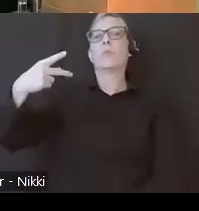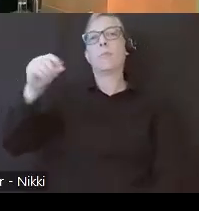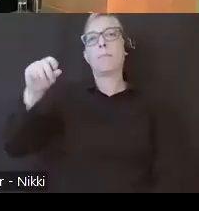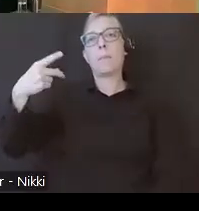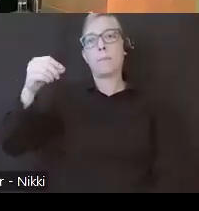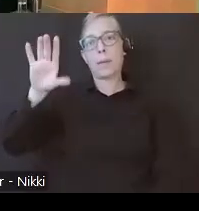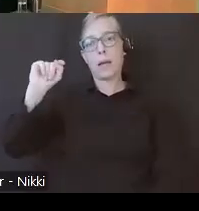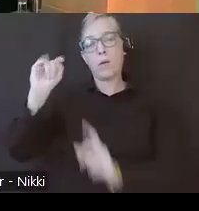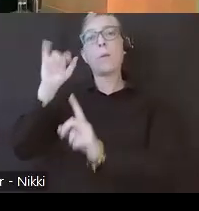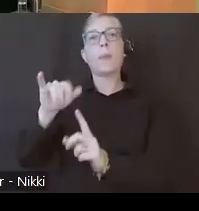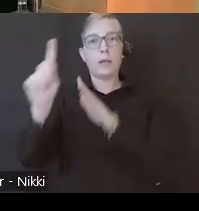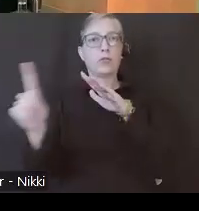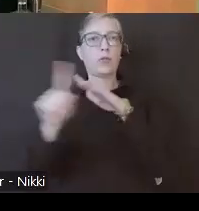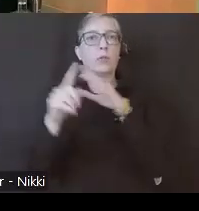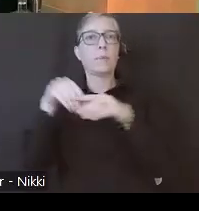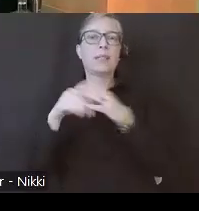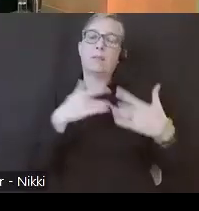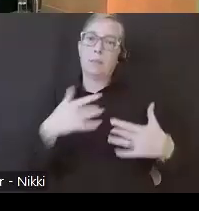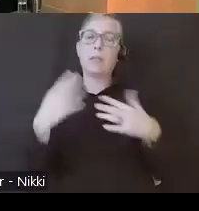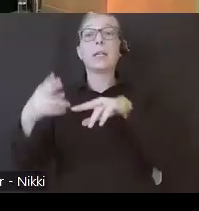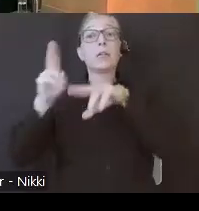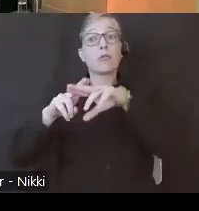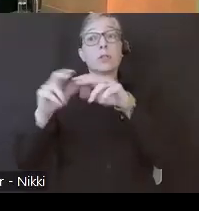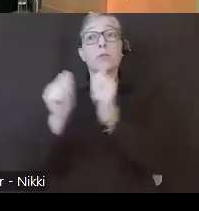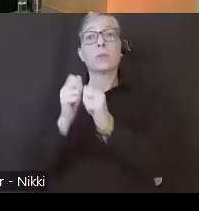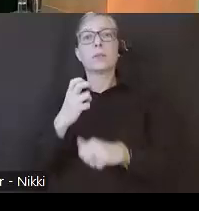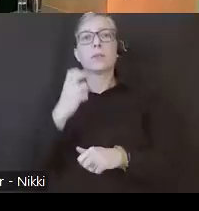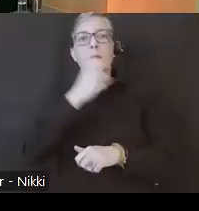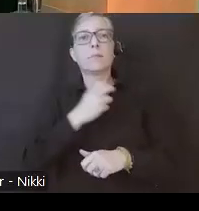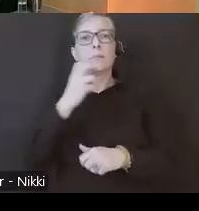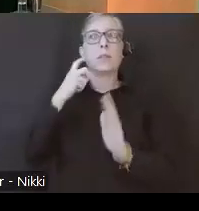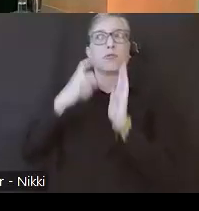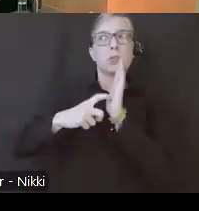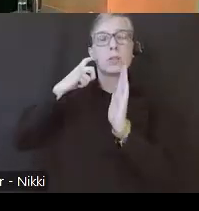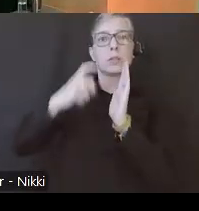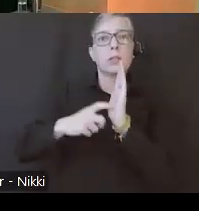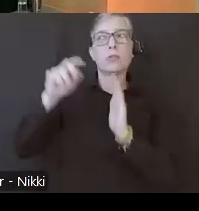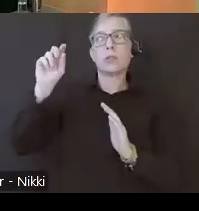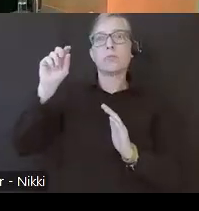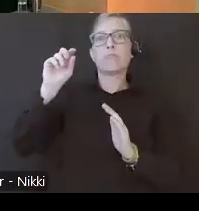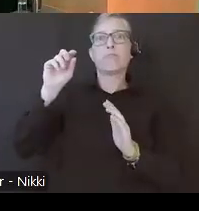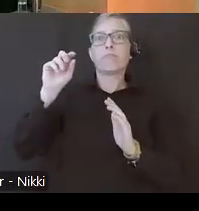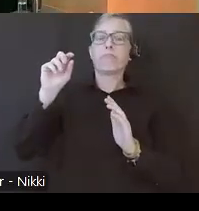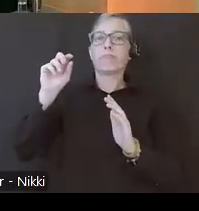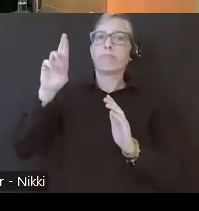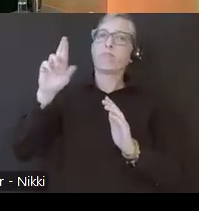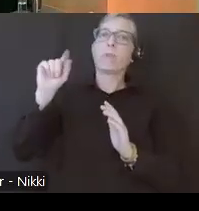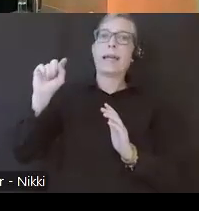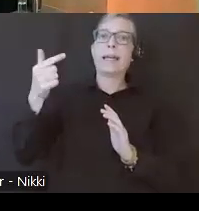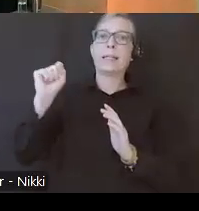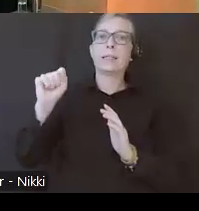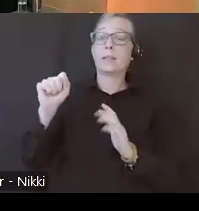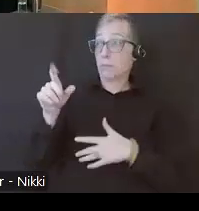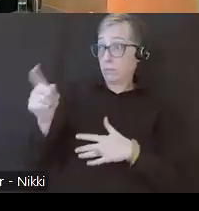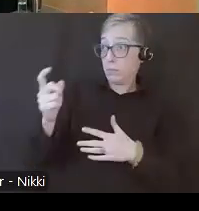in typically an increase in those speech intelligibility ratings. When subjects are asked, did you detect and understand any words in